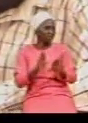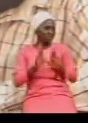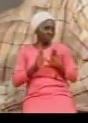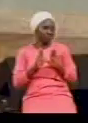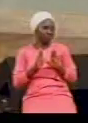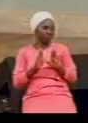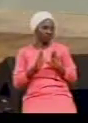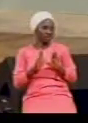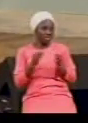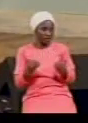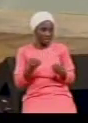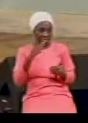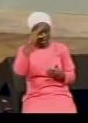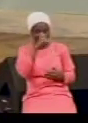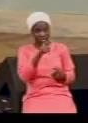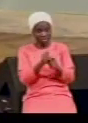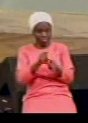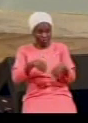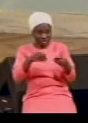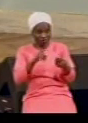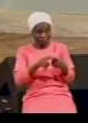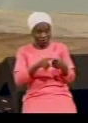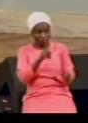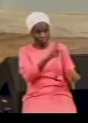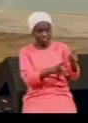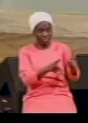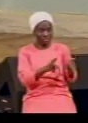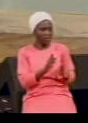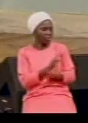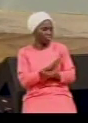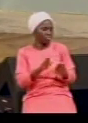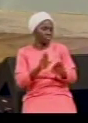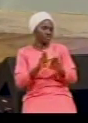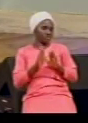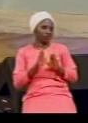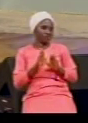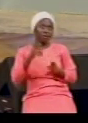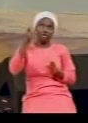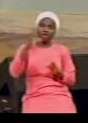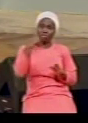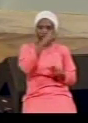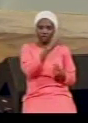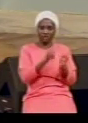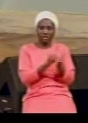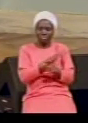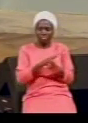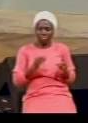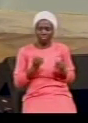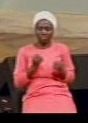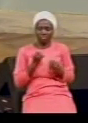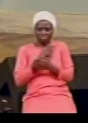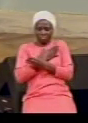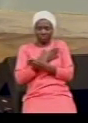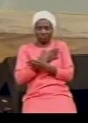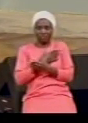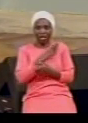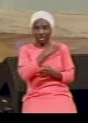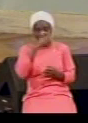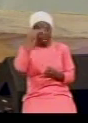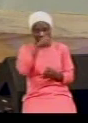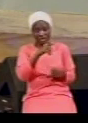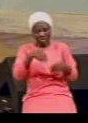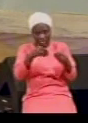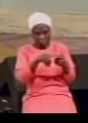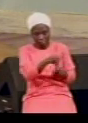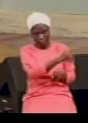them, fear not. God had told him, be not dismayed, and he gave it to them, not be dismayed. God had